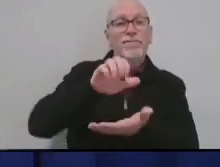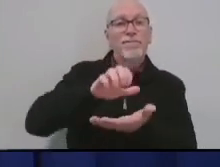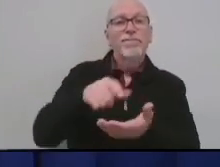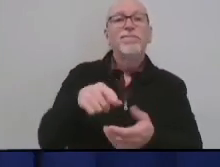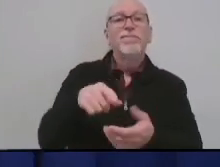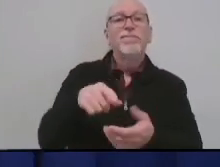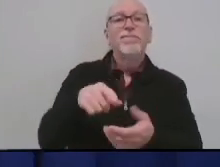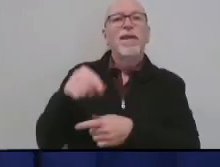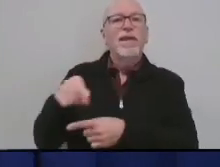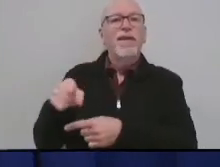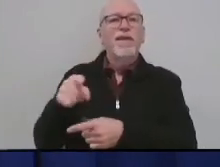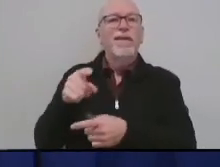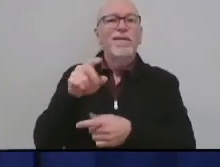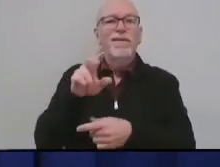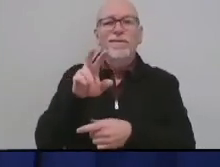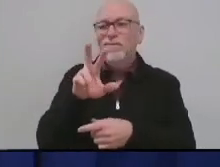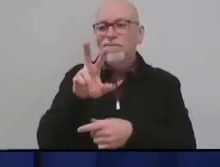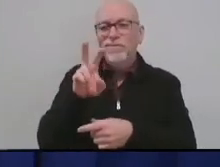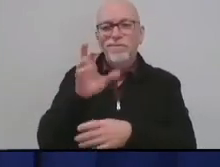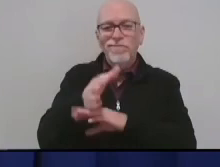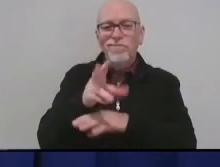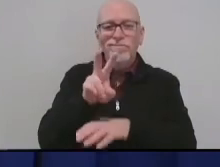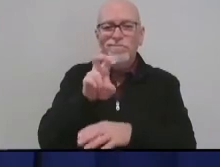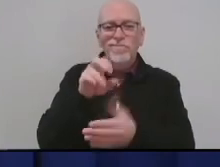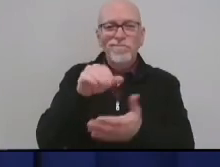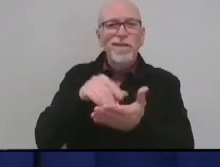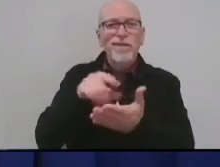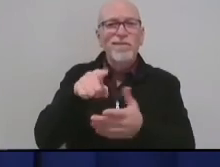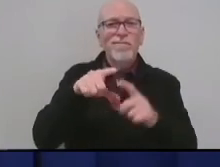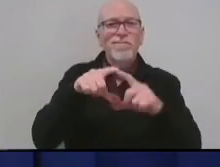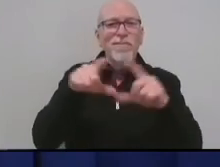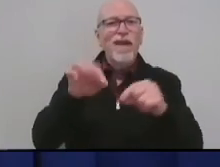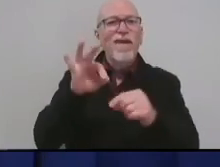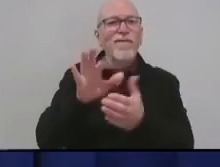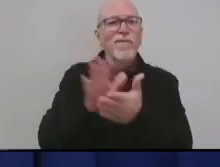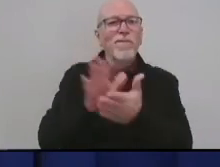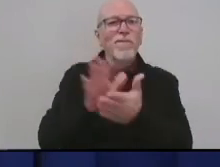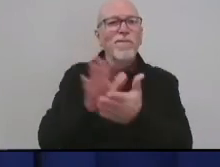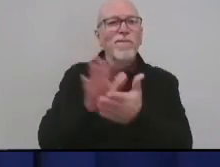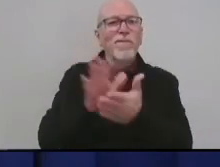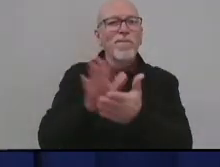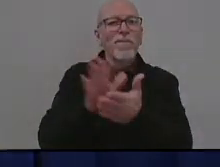sanitizer. Nearly 280 schools have received deliveries so far.